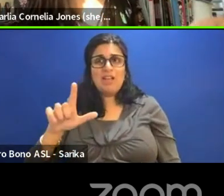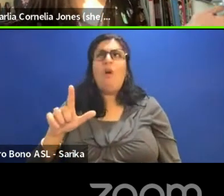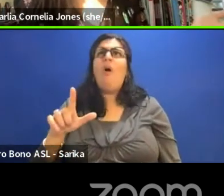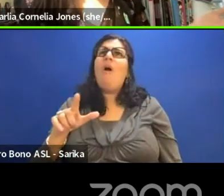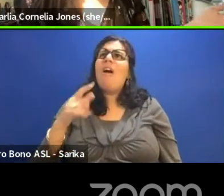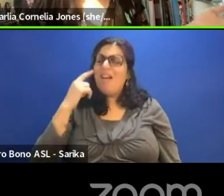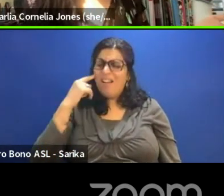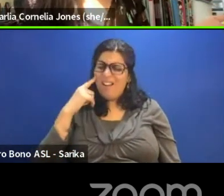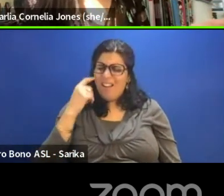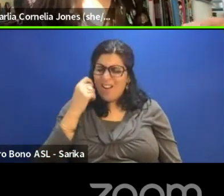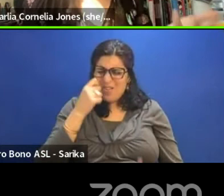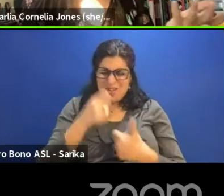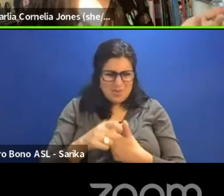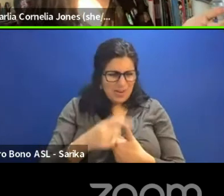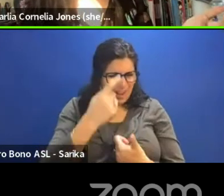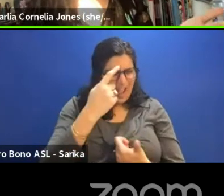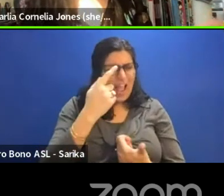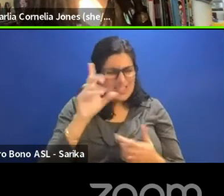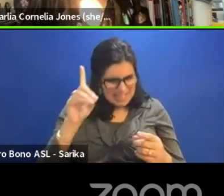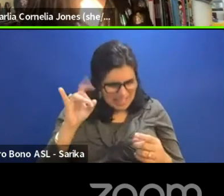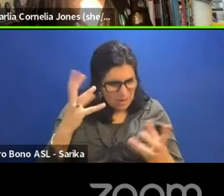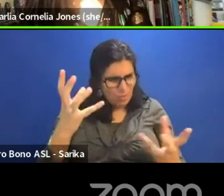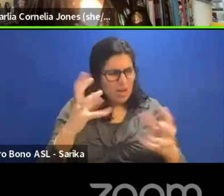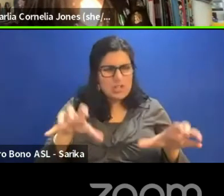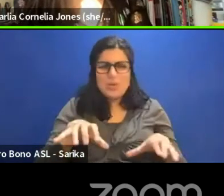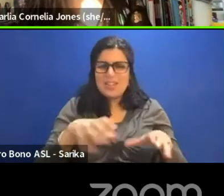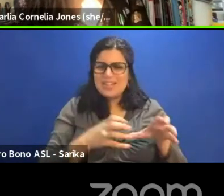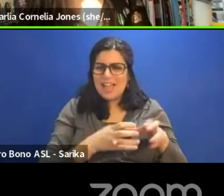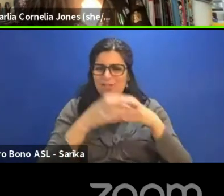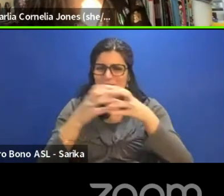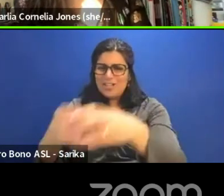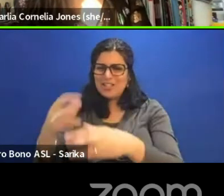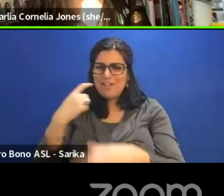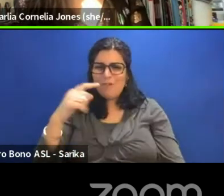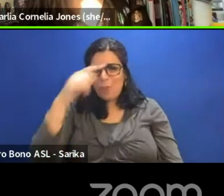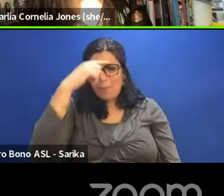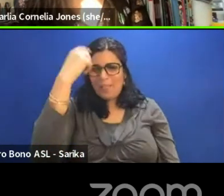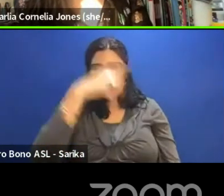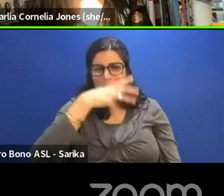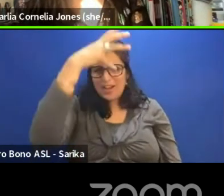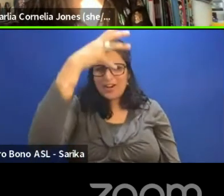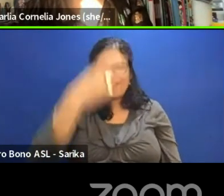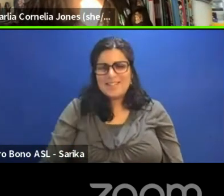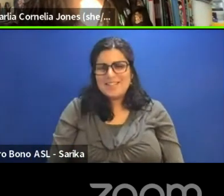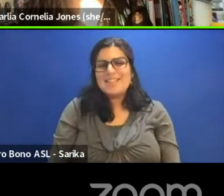for Black parents. What the heck? Like, cool, you know? And so,